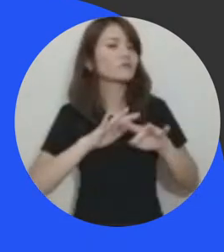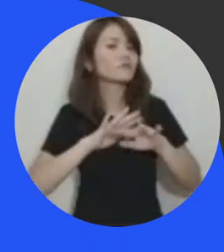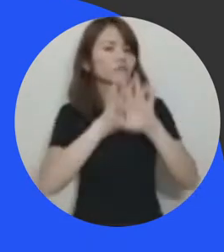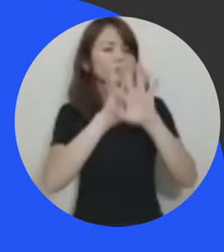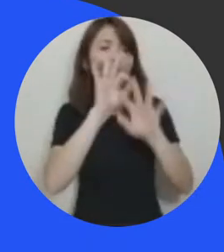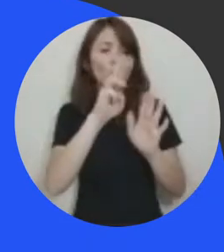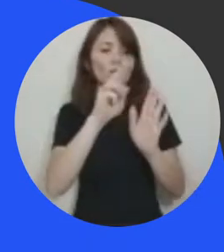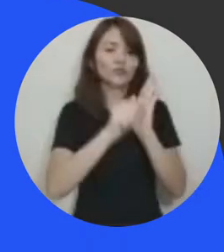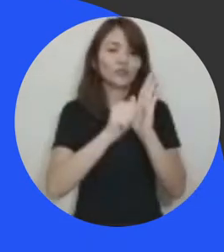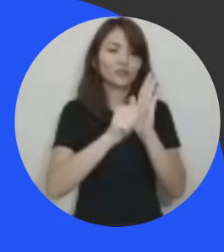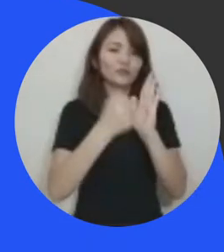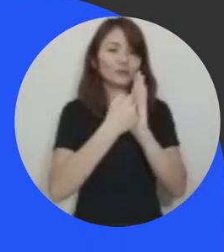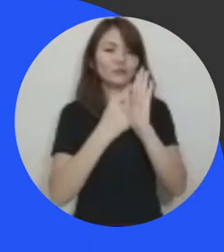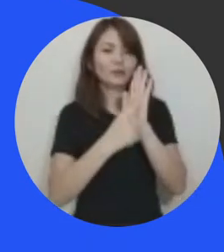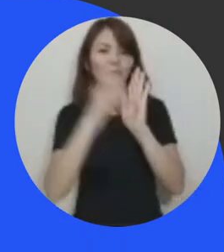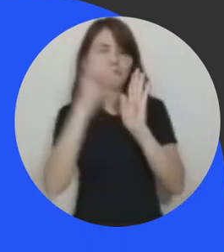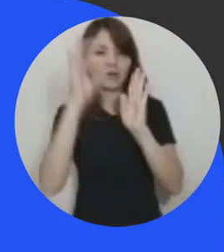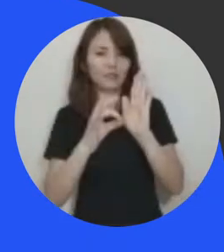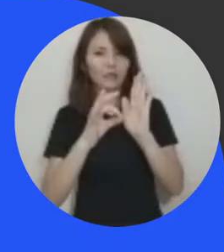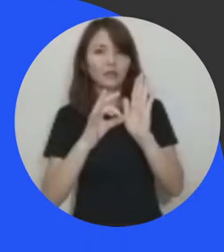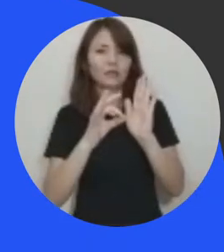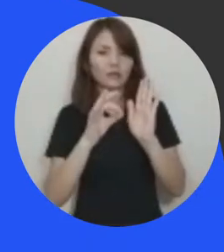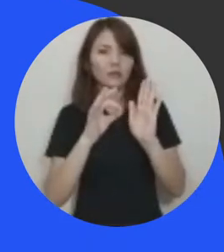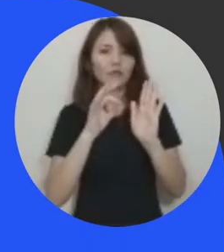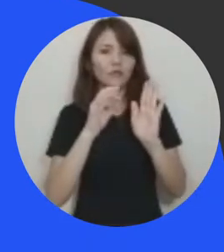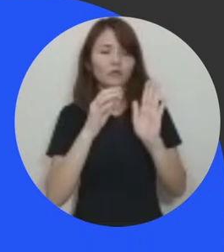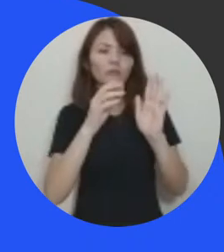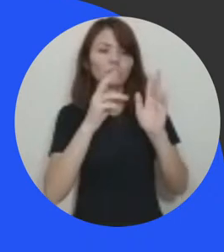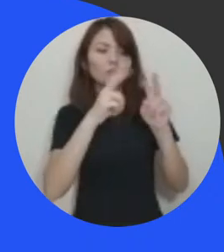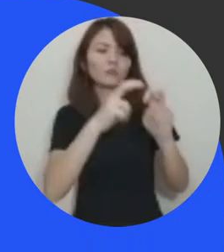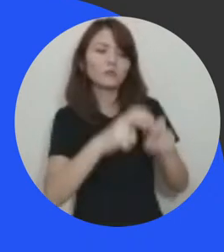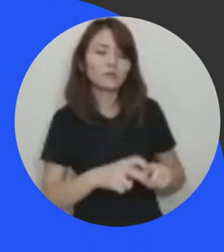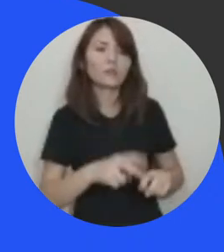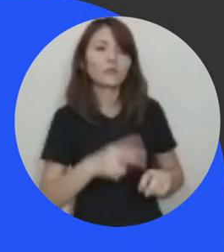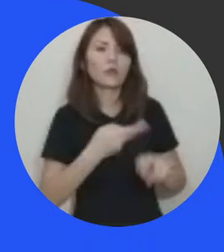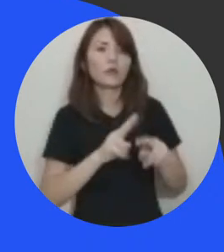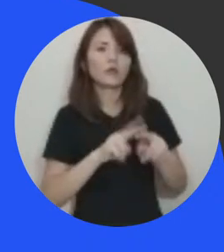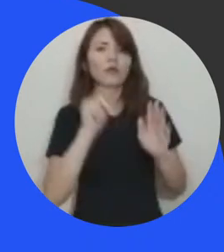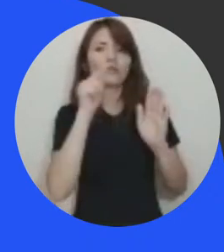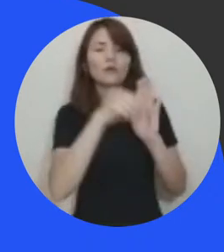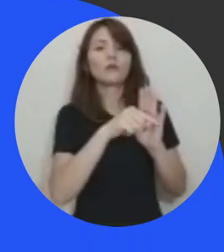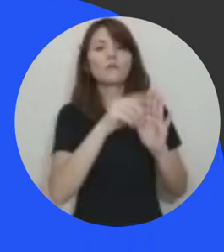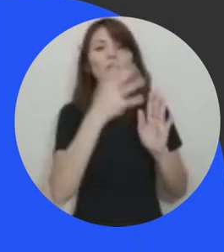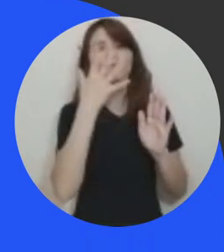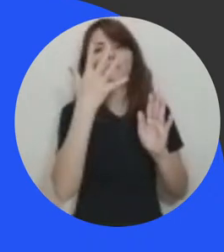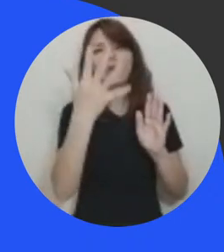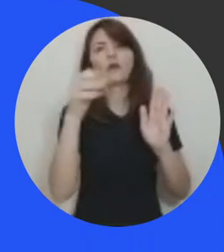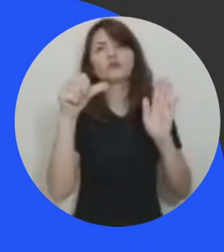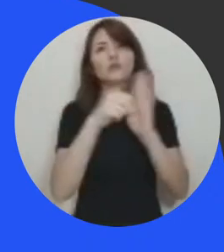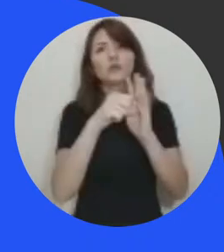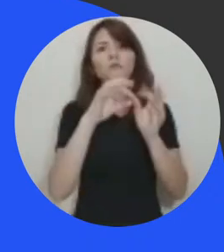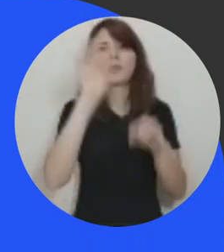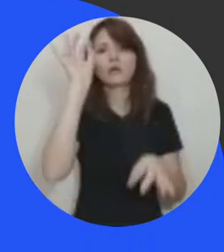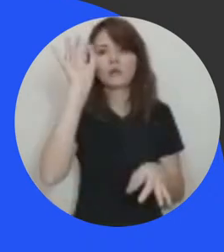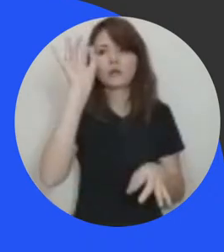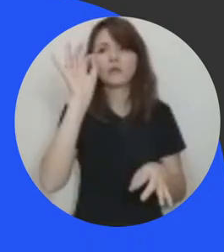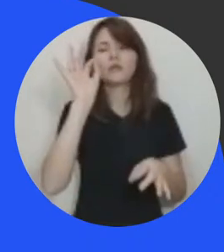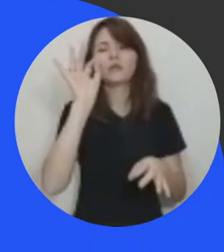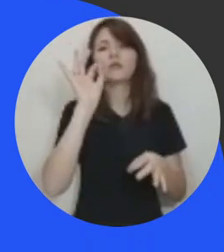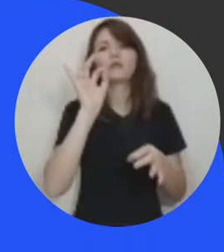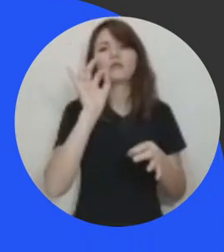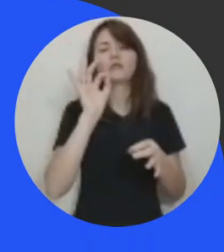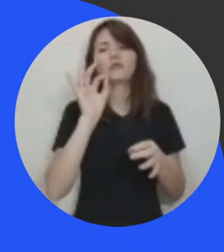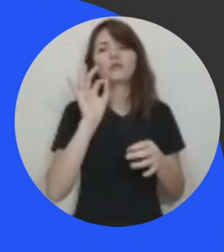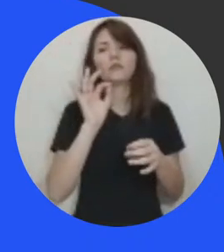were sequencing fell into just five or six different lineages, different distinct family